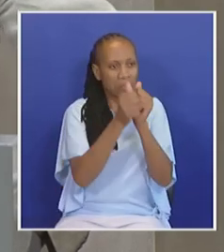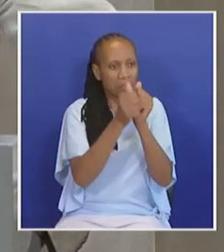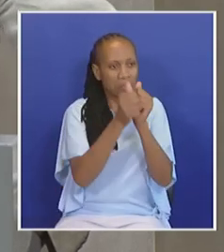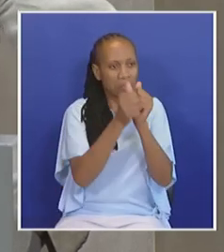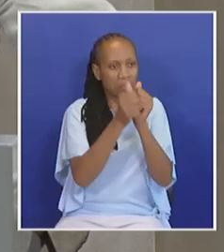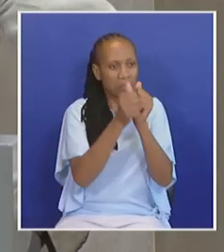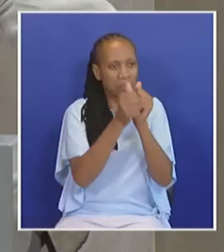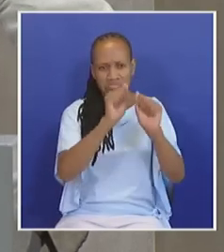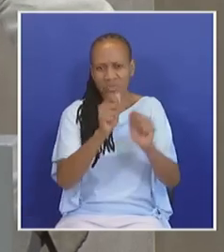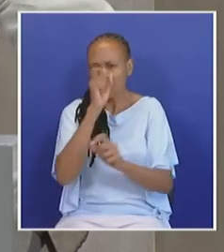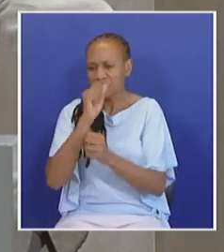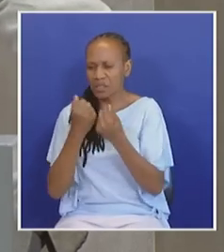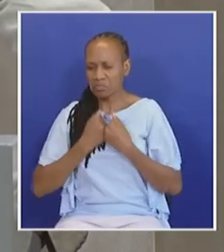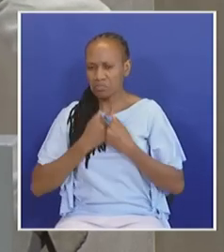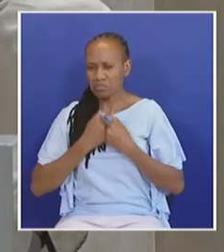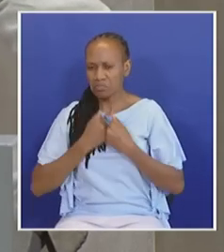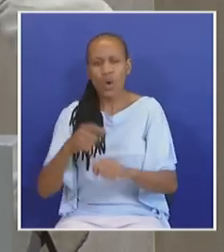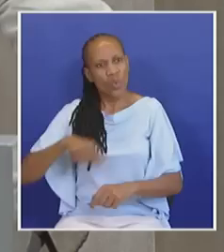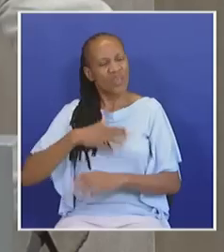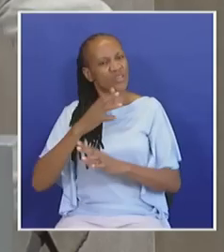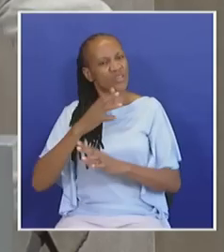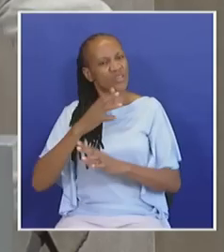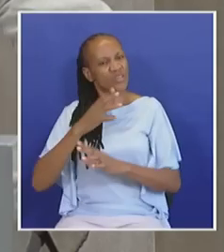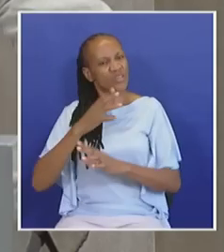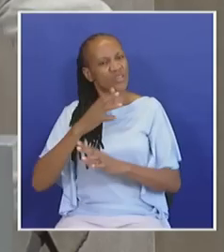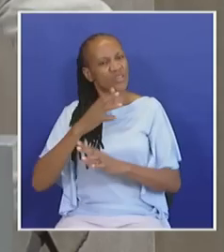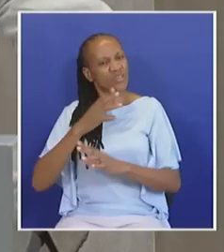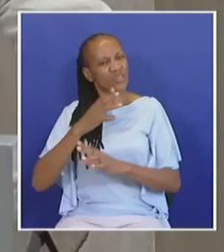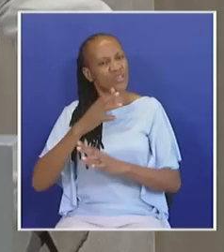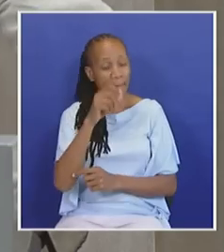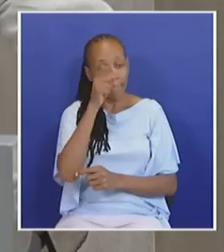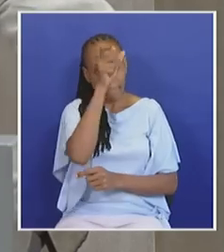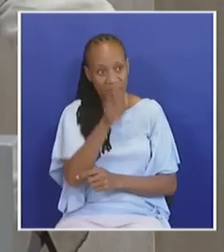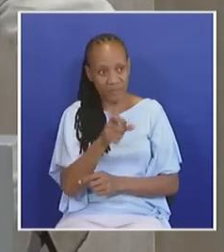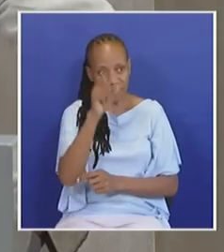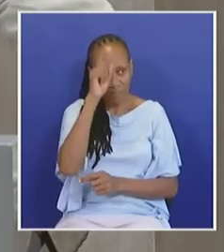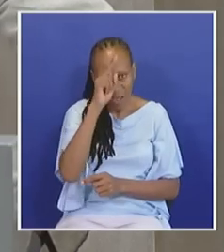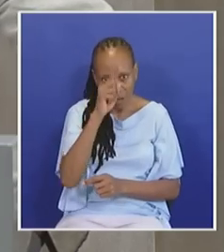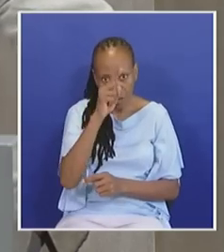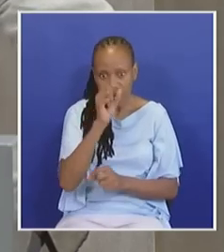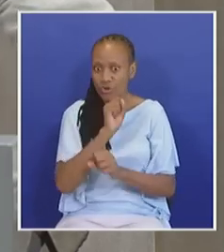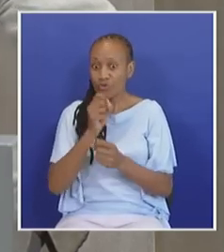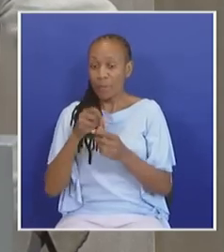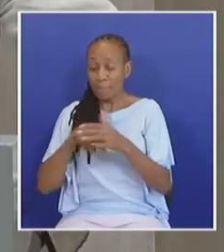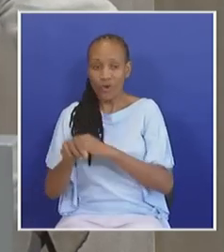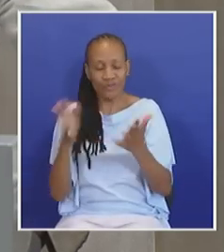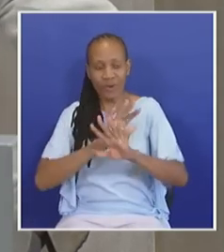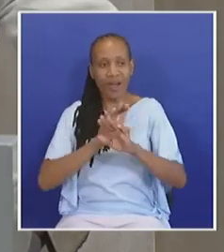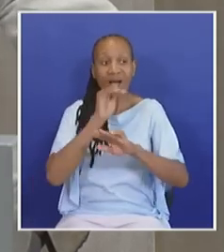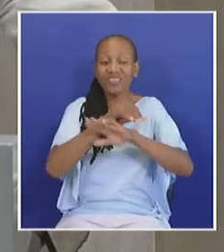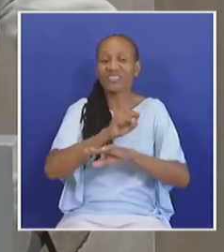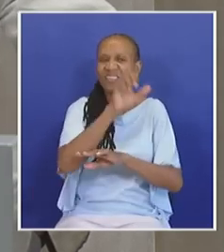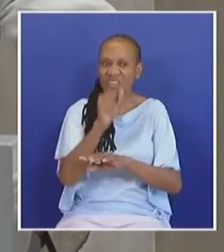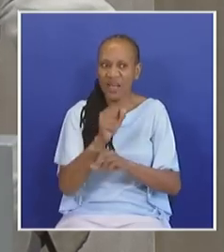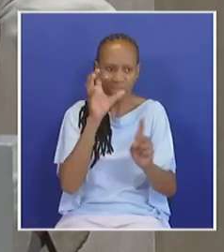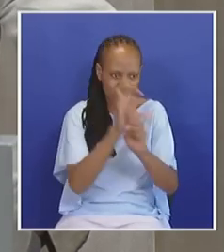continent. When somebody is black and non-South African, they are subjected to xenophobic challenges. When somebody is white and non-South